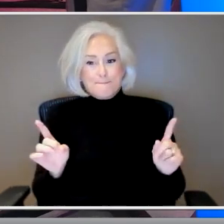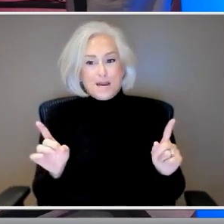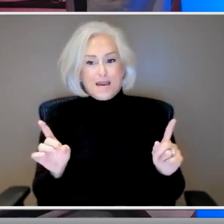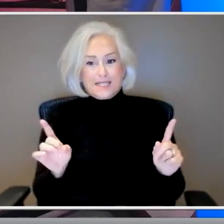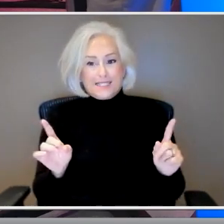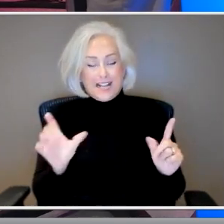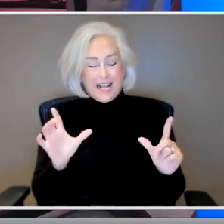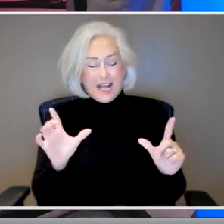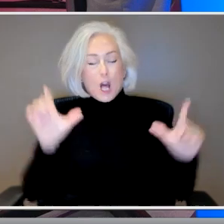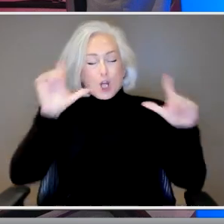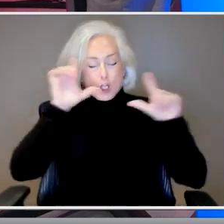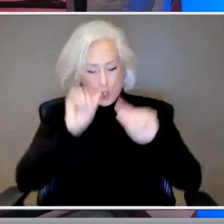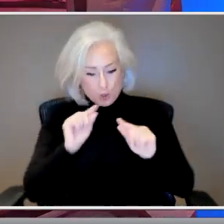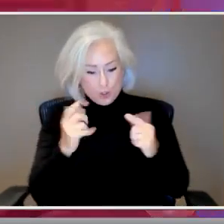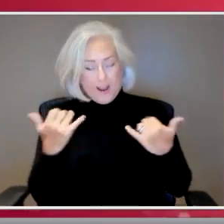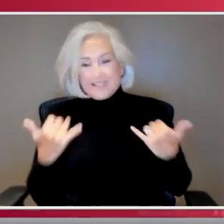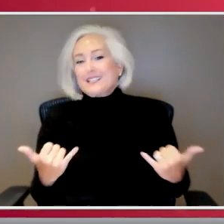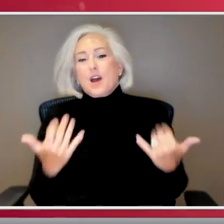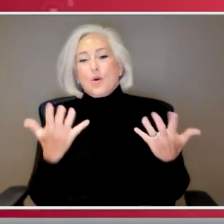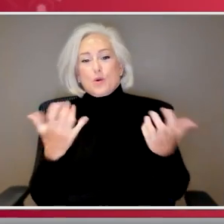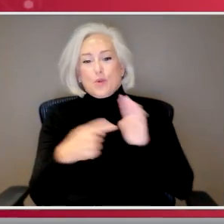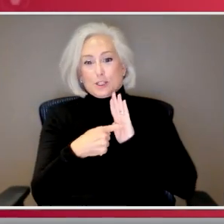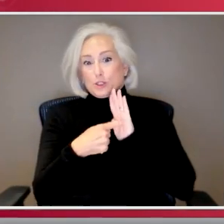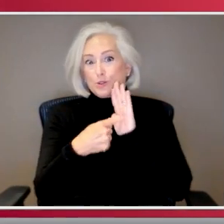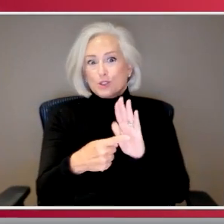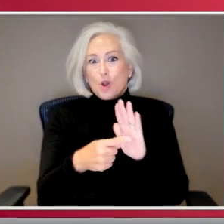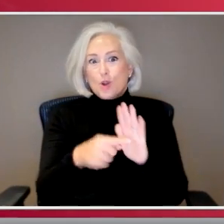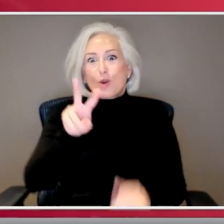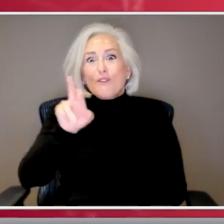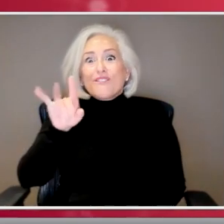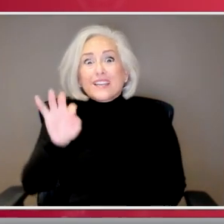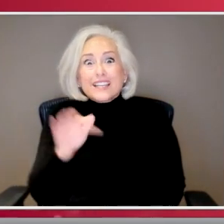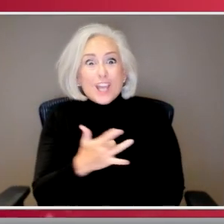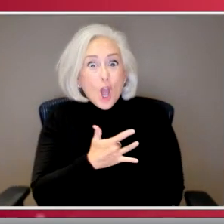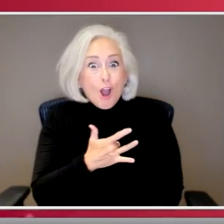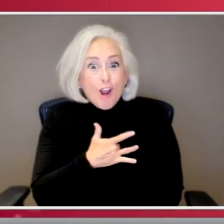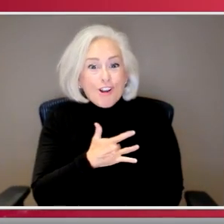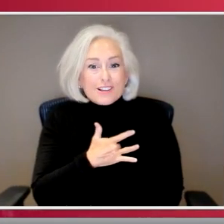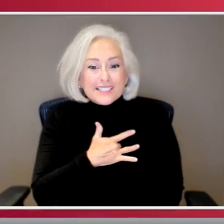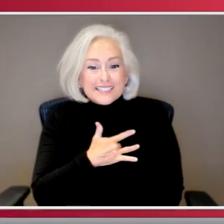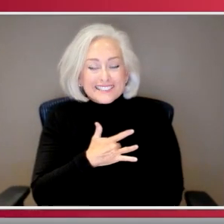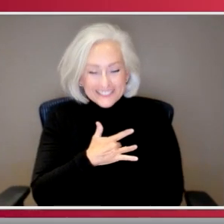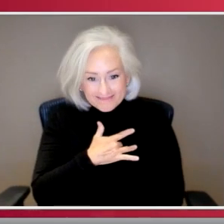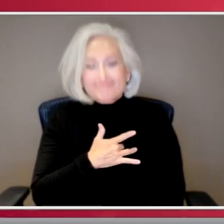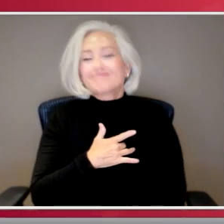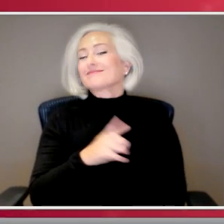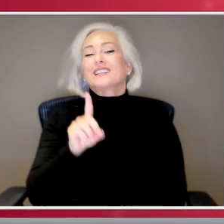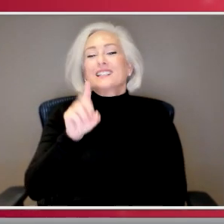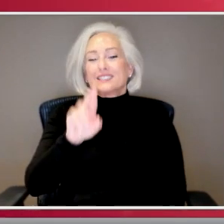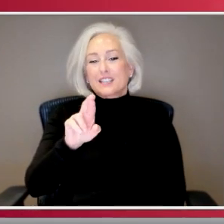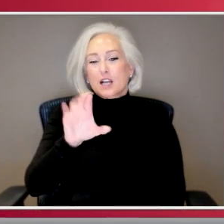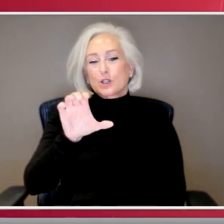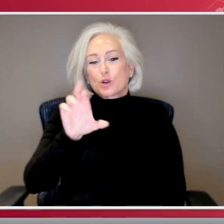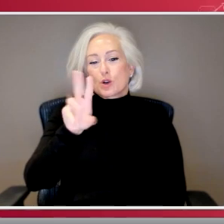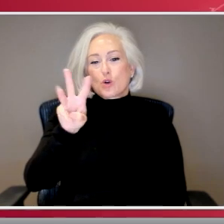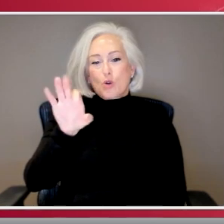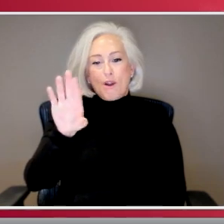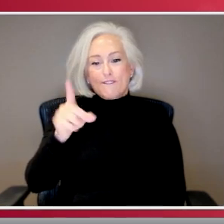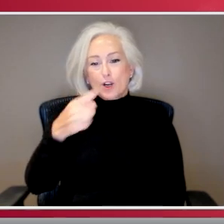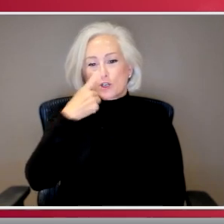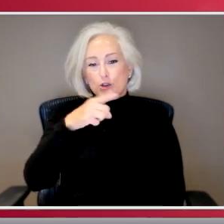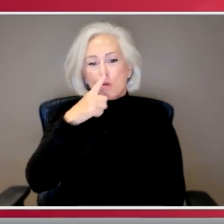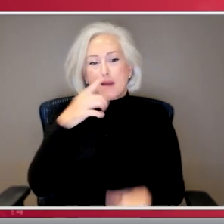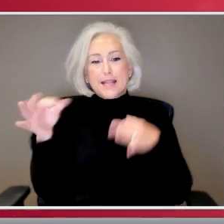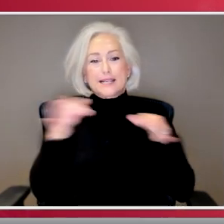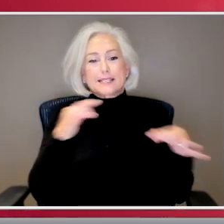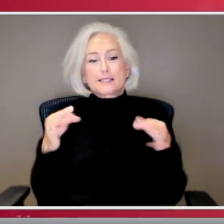if you're squeamish, because here we go. We want to show you Vicky's heart. Dr. Crawford, walk us through what you did here to open